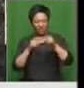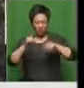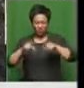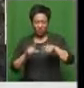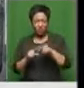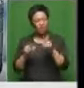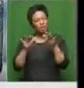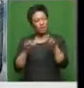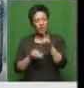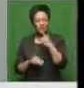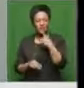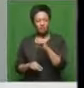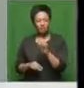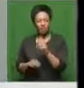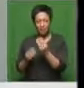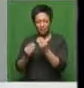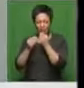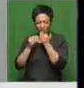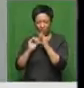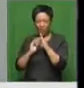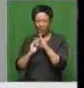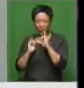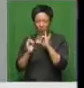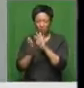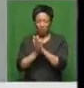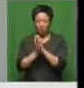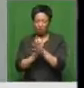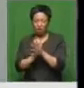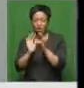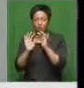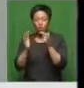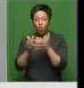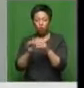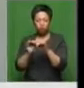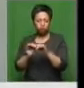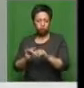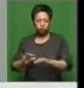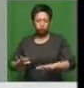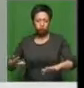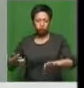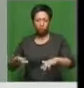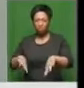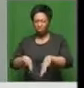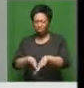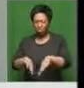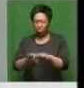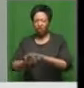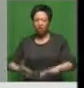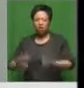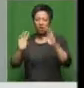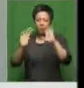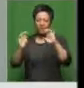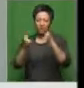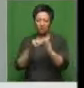us, you know, the plastic is a scourge on the earth. Rather, again, the pollution of plastic is a scourge on the earth. And can we not